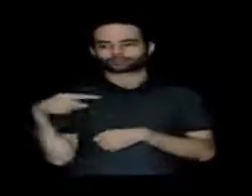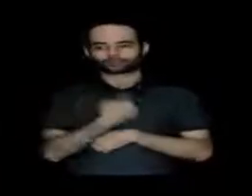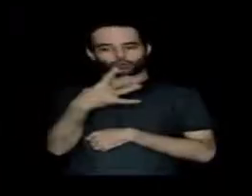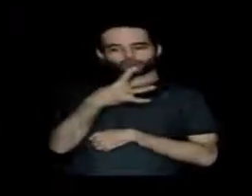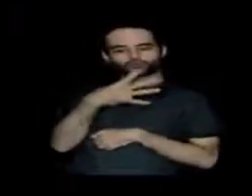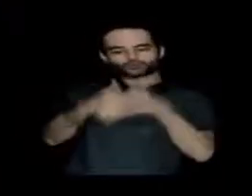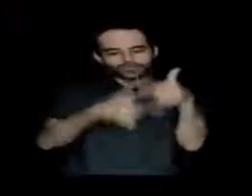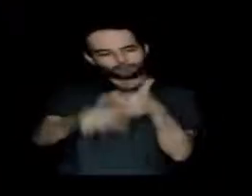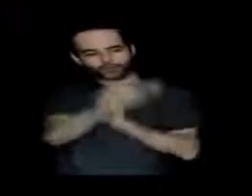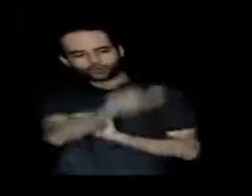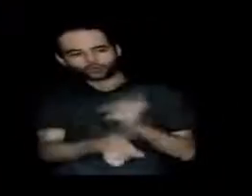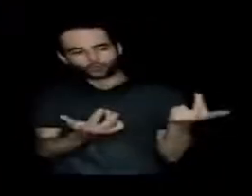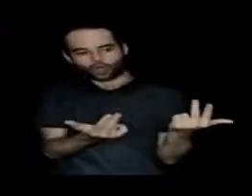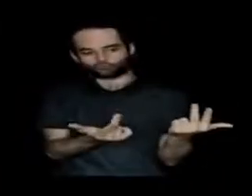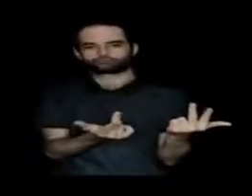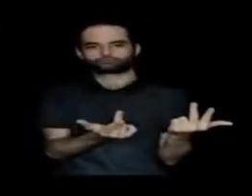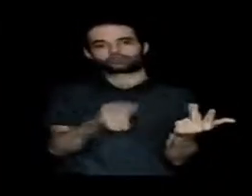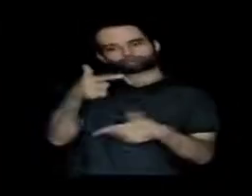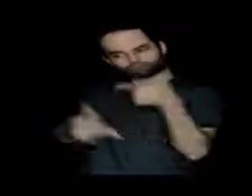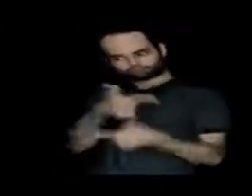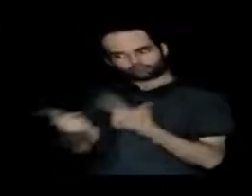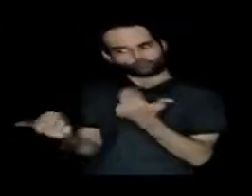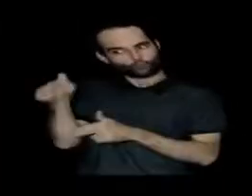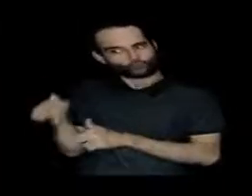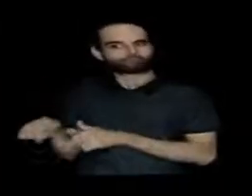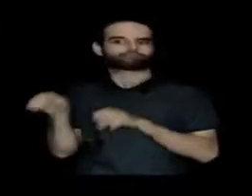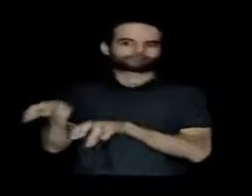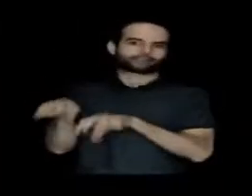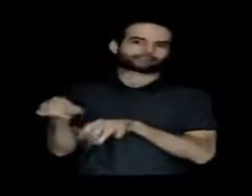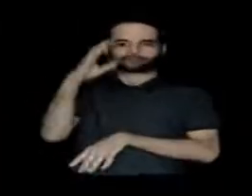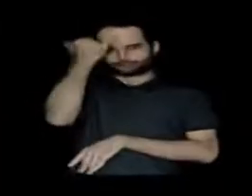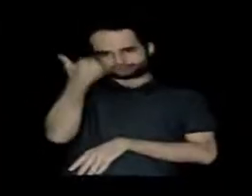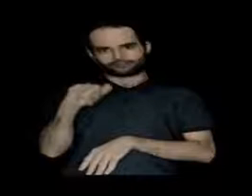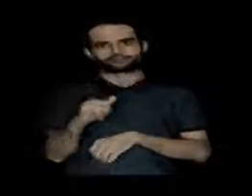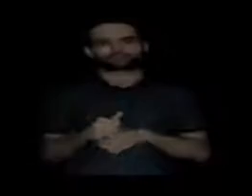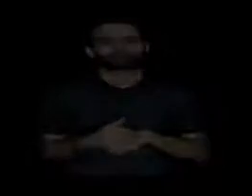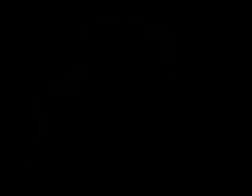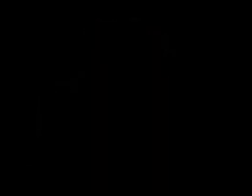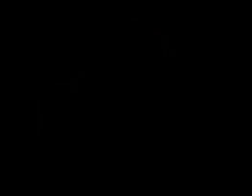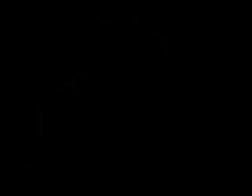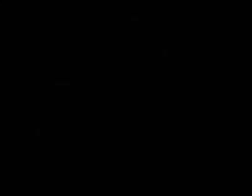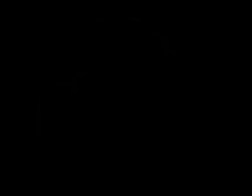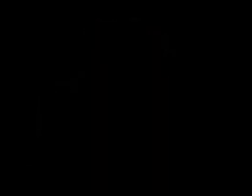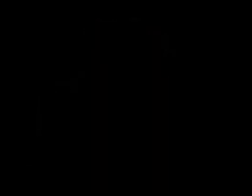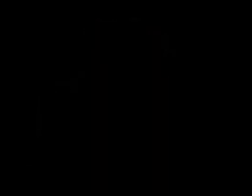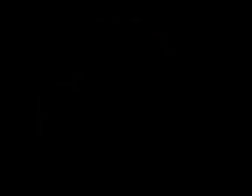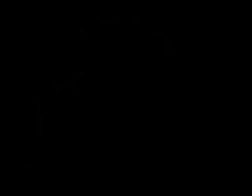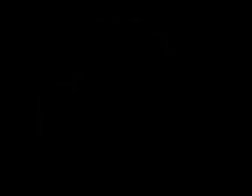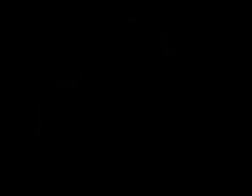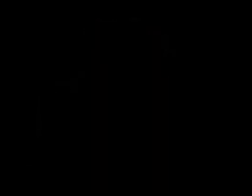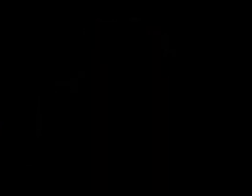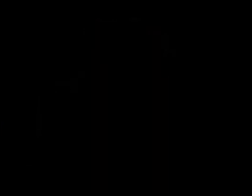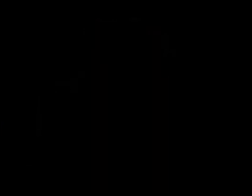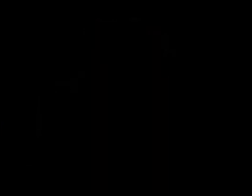gestation and they were incubated for 2 months in the hospital. It was a very difficult period. This period